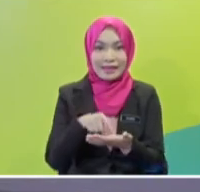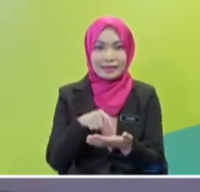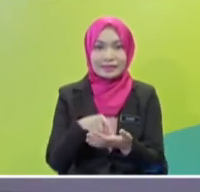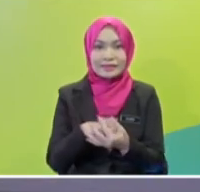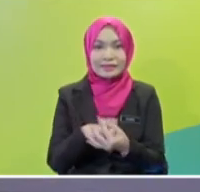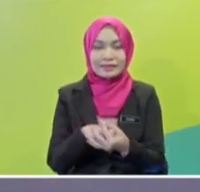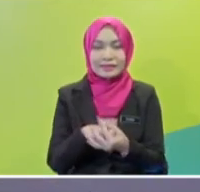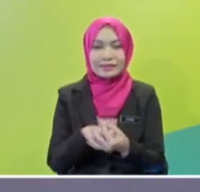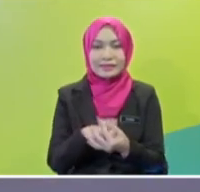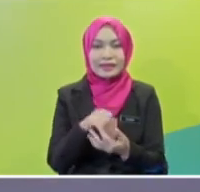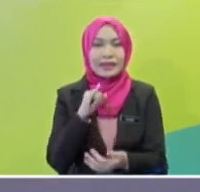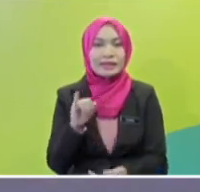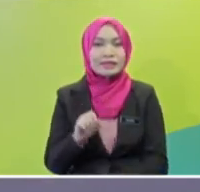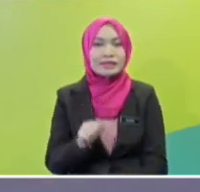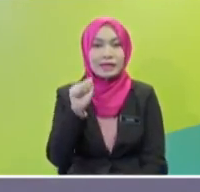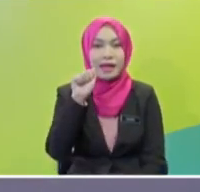dress.